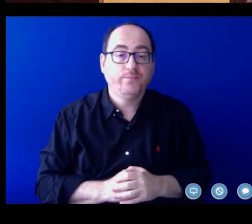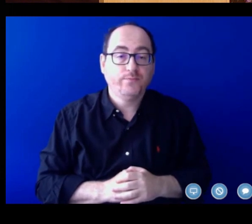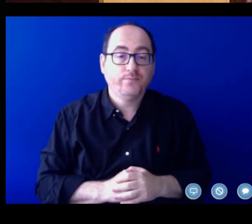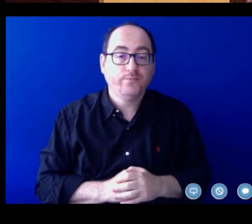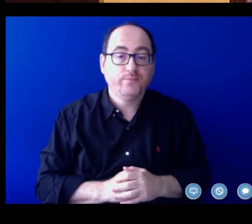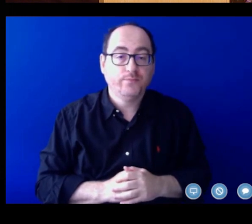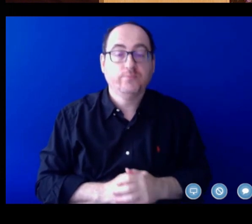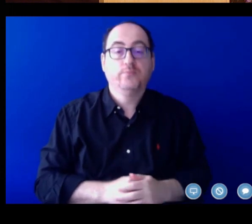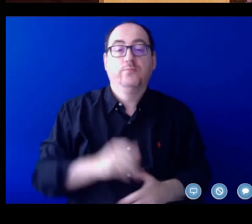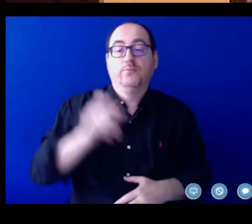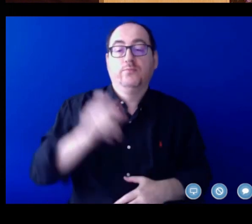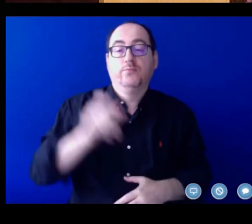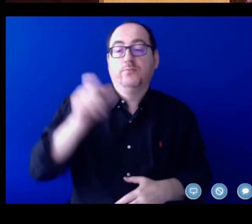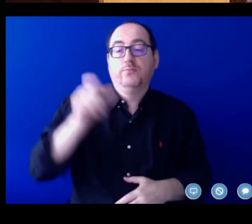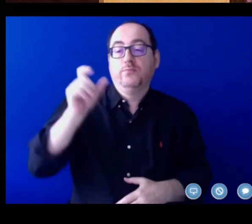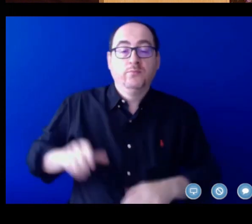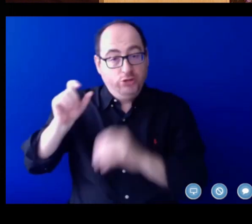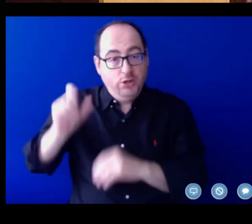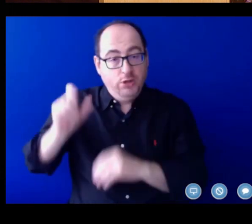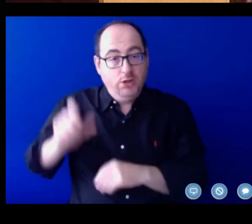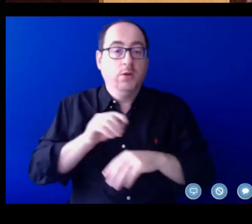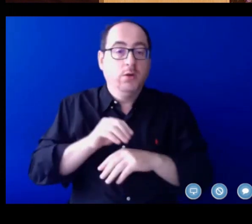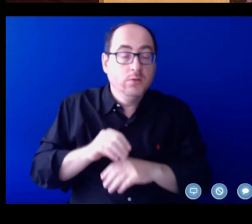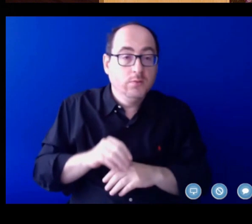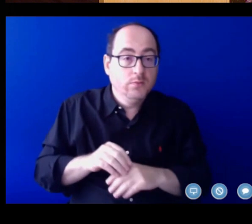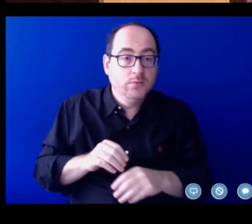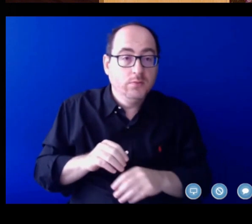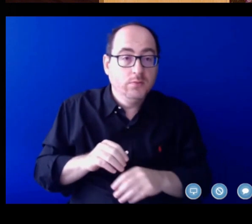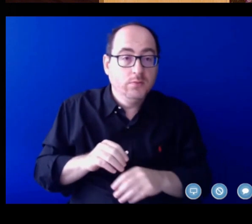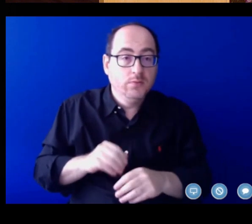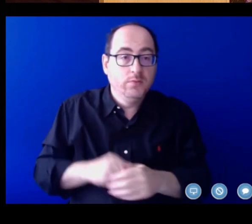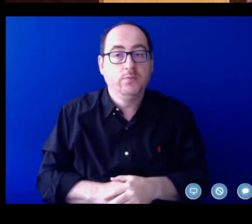teachers, counsellors, people from a number of other agencies that they'd been linked to.